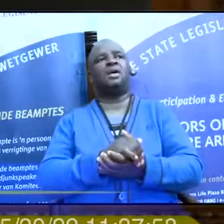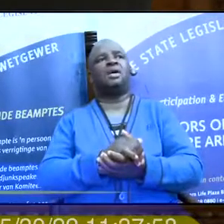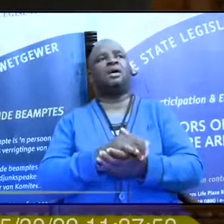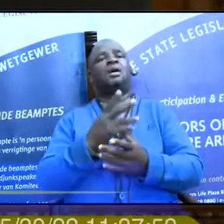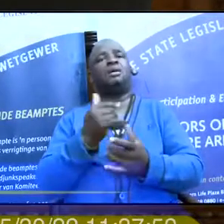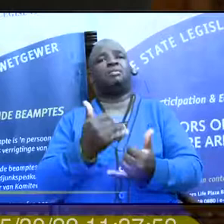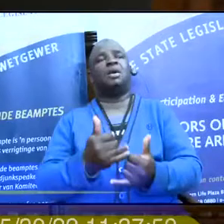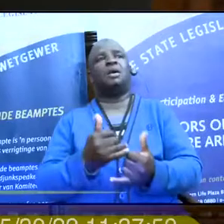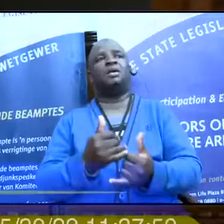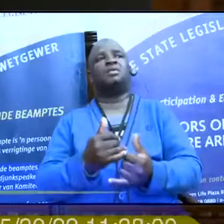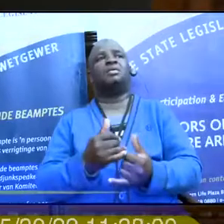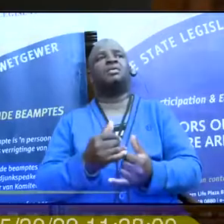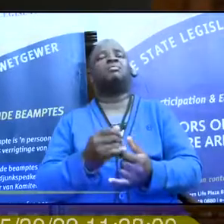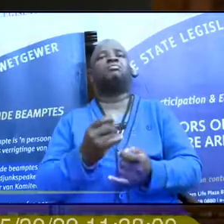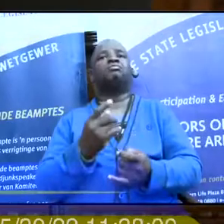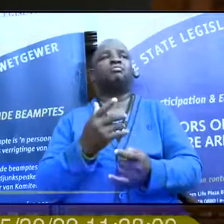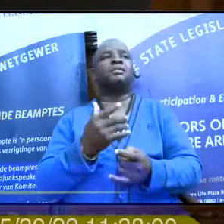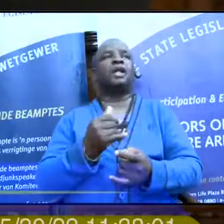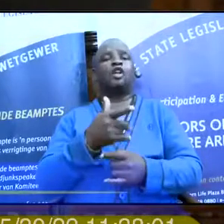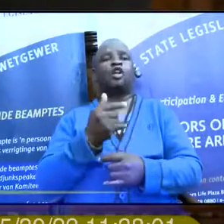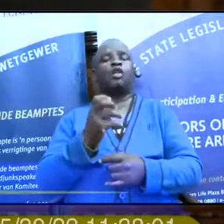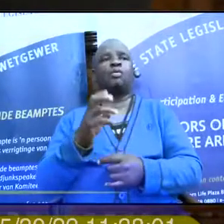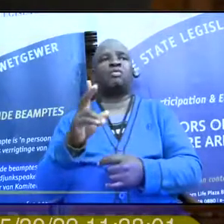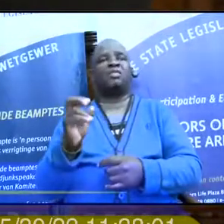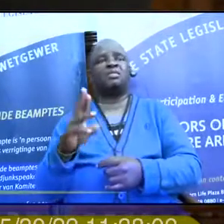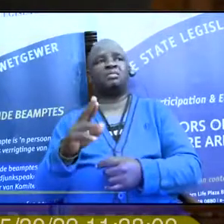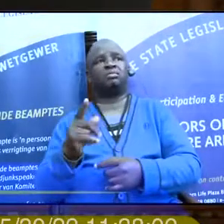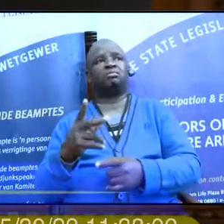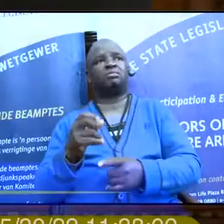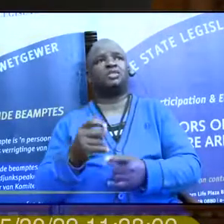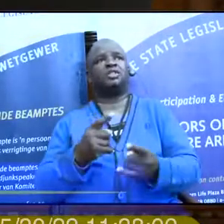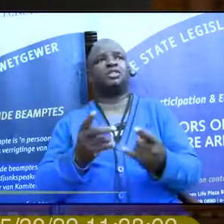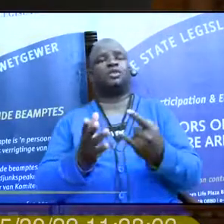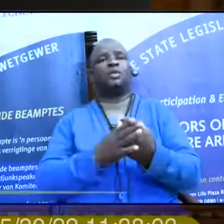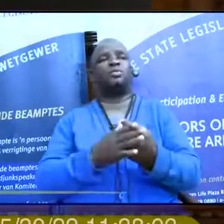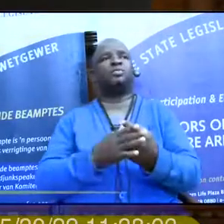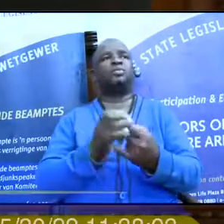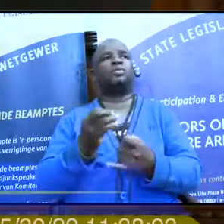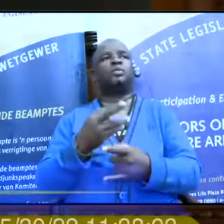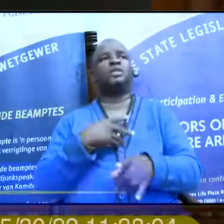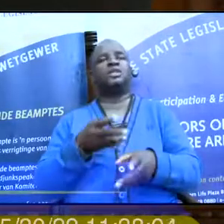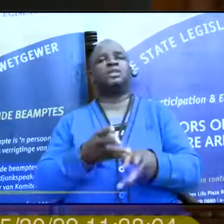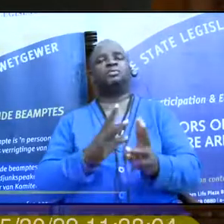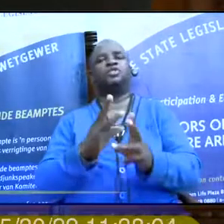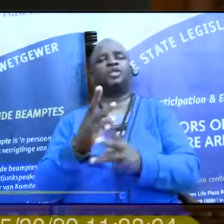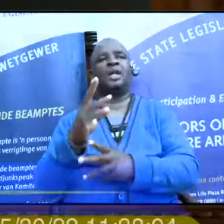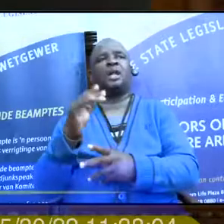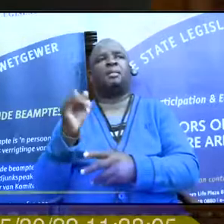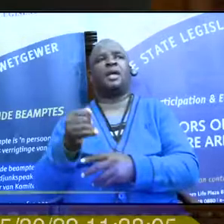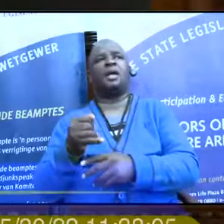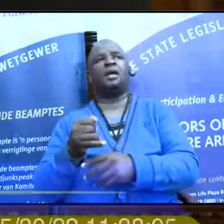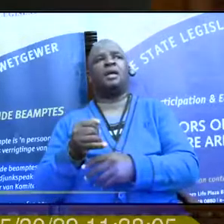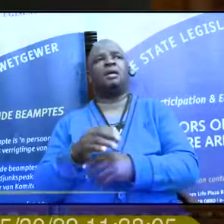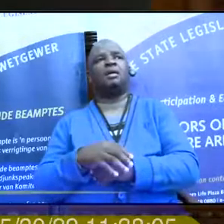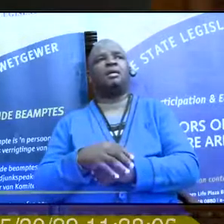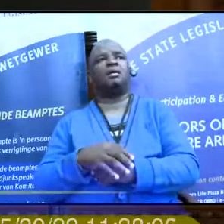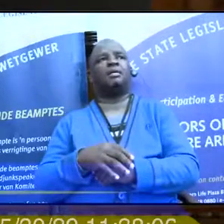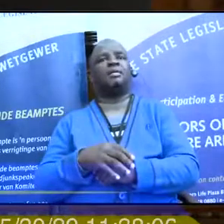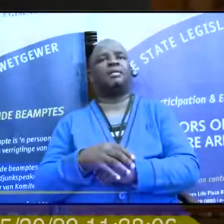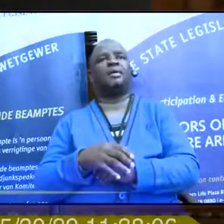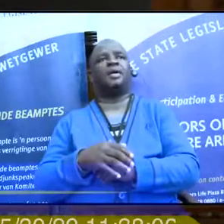clover disinvested recently because of the roads and some of the challenges at the rates in